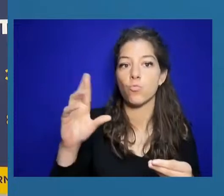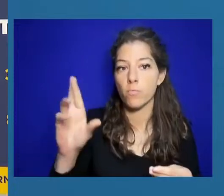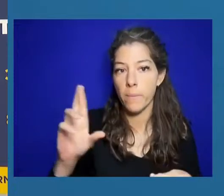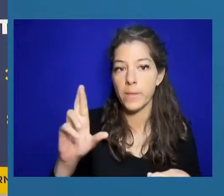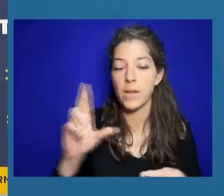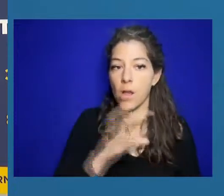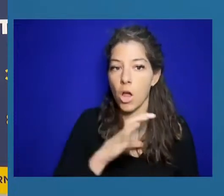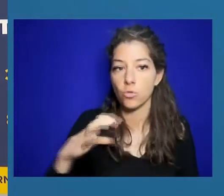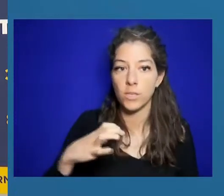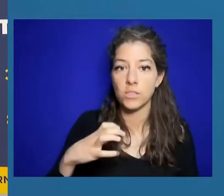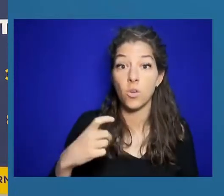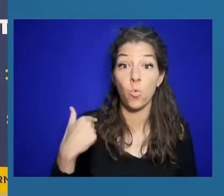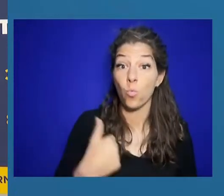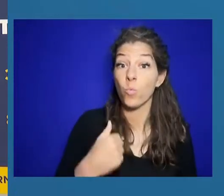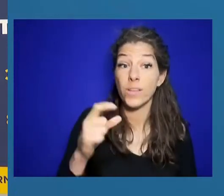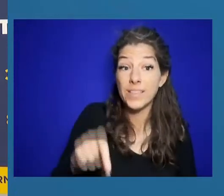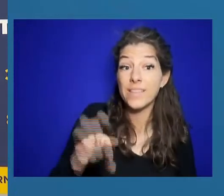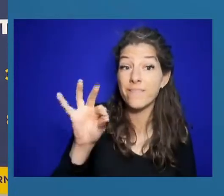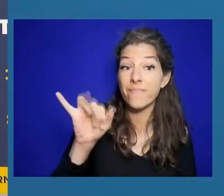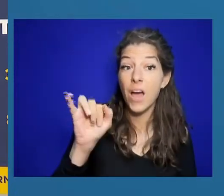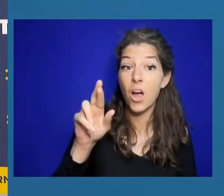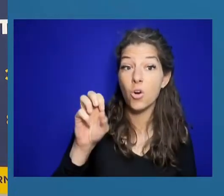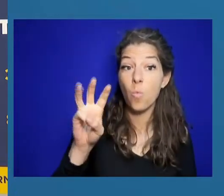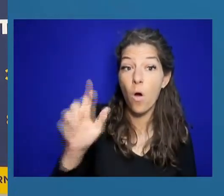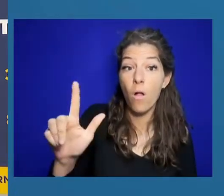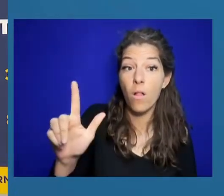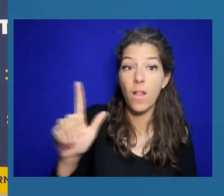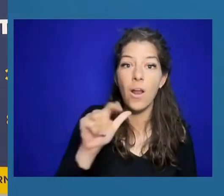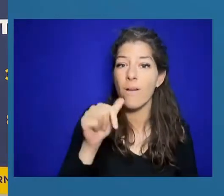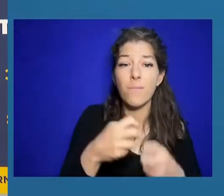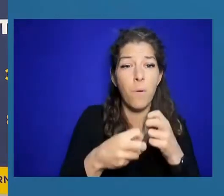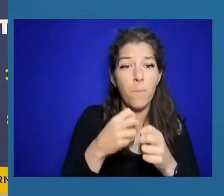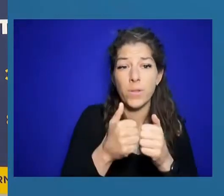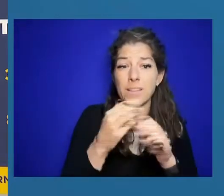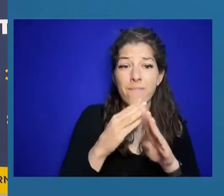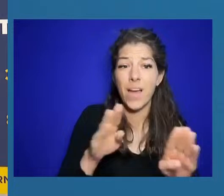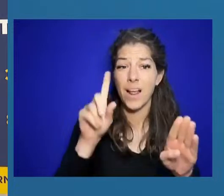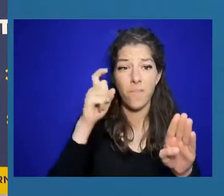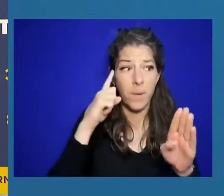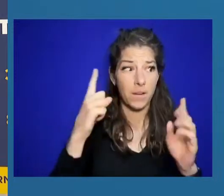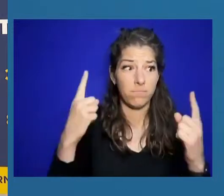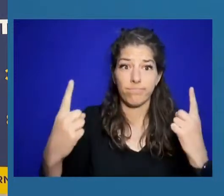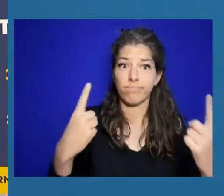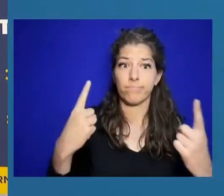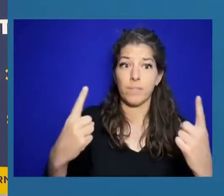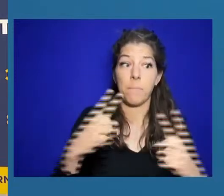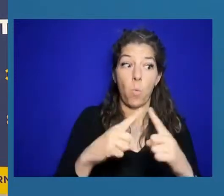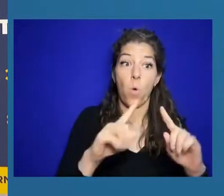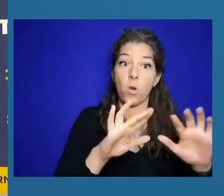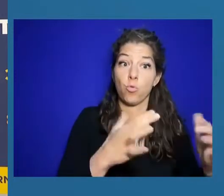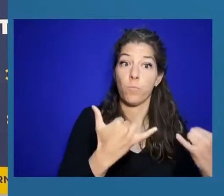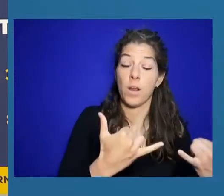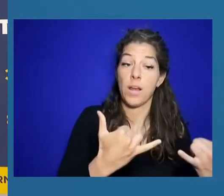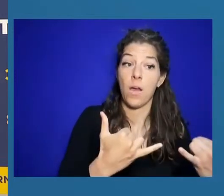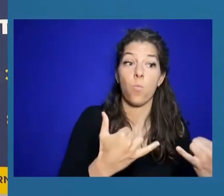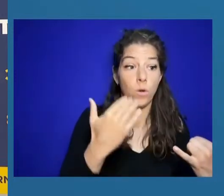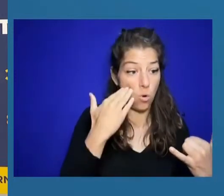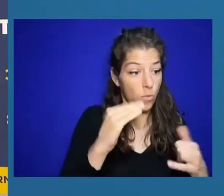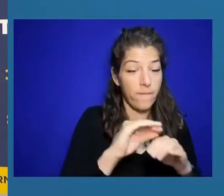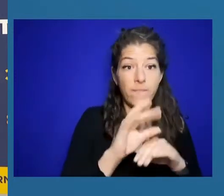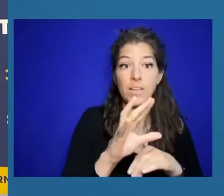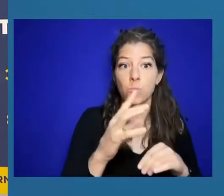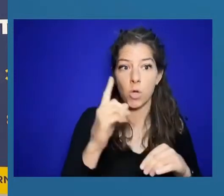we need a firewall. I don't have a problem with divided government, but we have one party right now and we know the effects. We heard about them